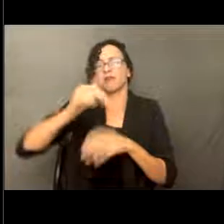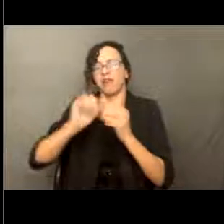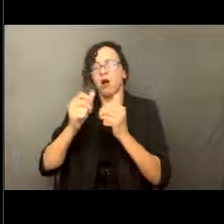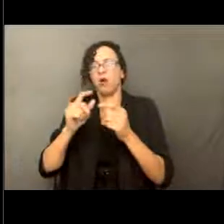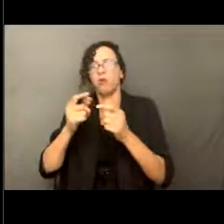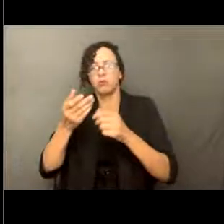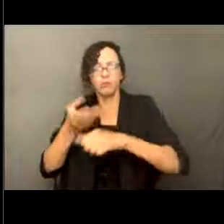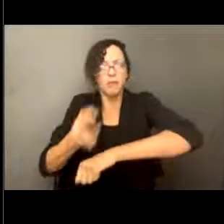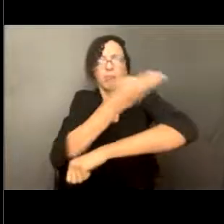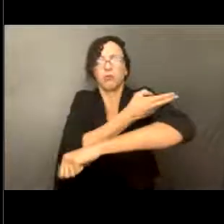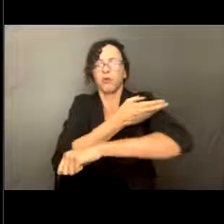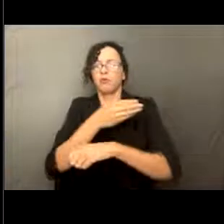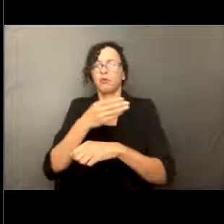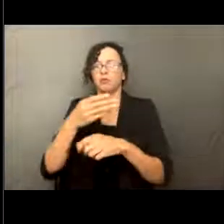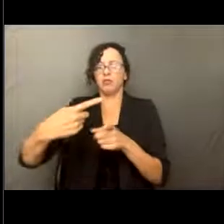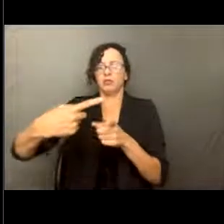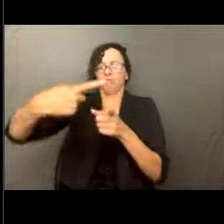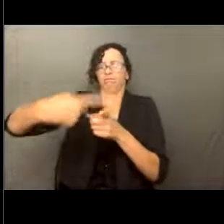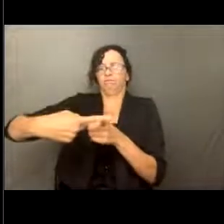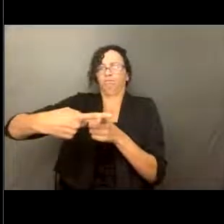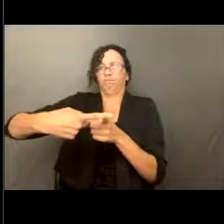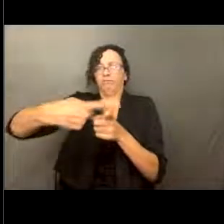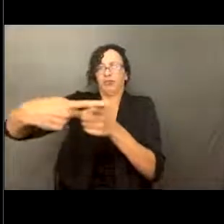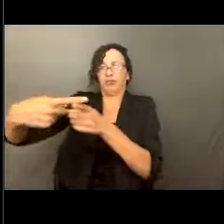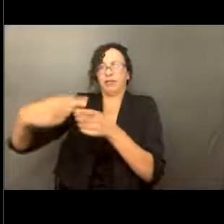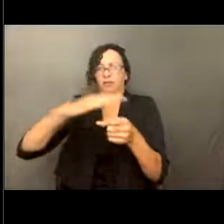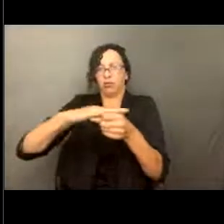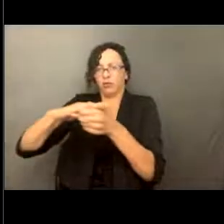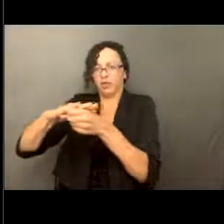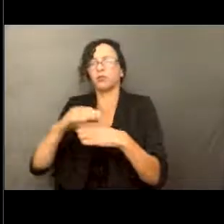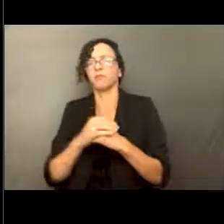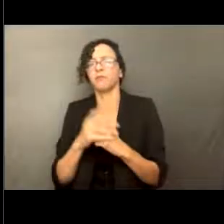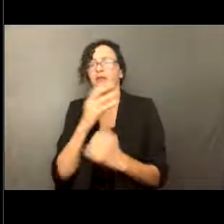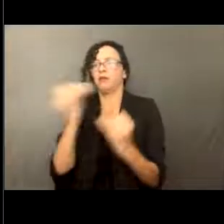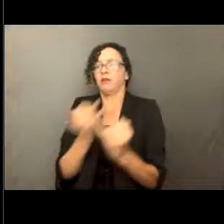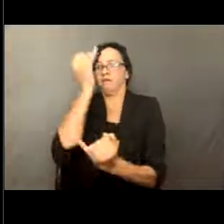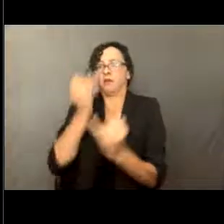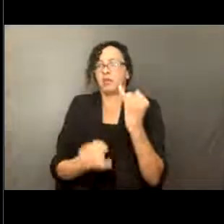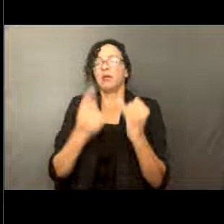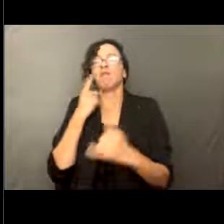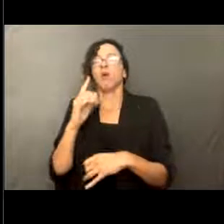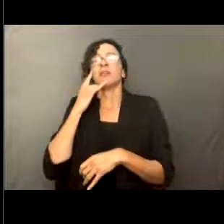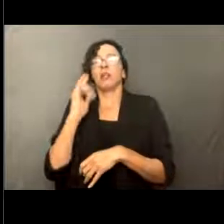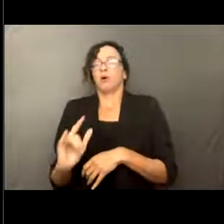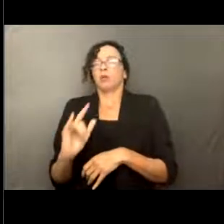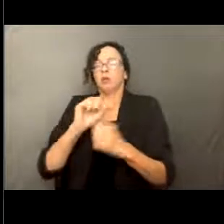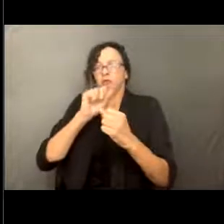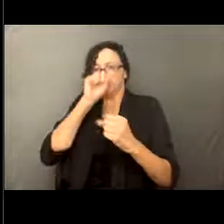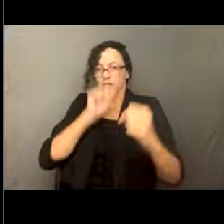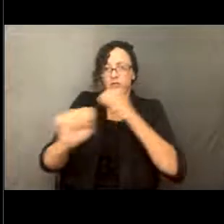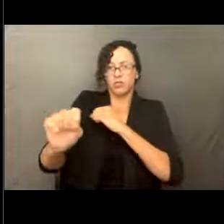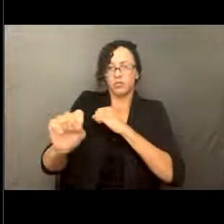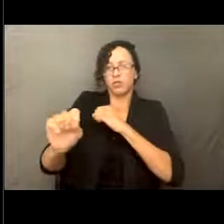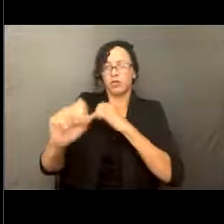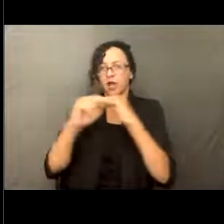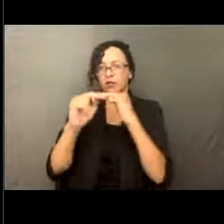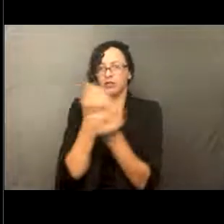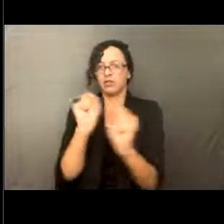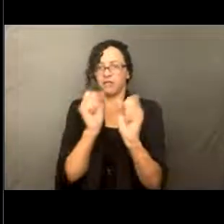second and final on safety, the California Strategic Highway Safety Plan. We're in the midst of a fall regional